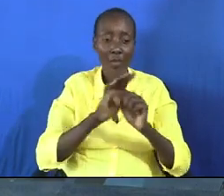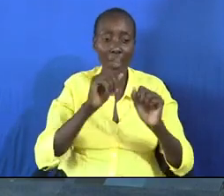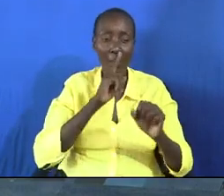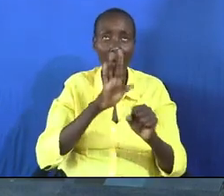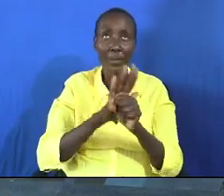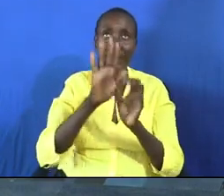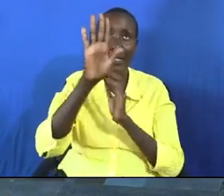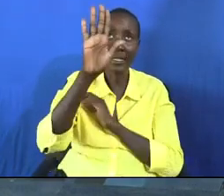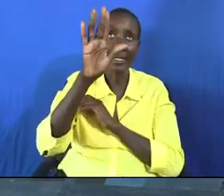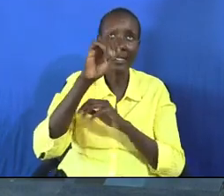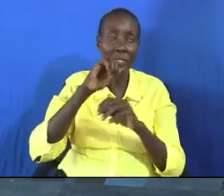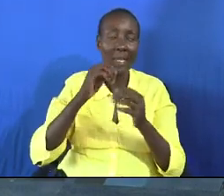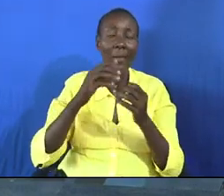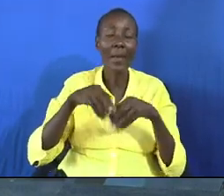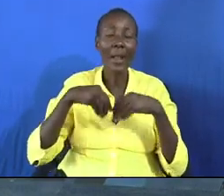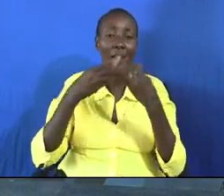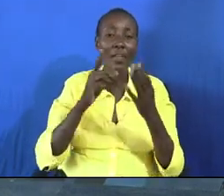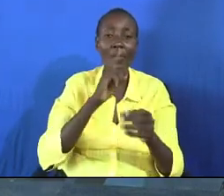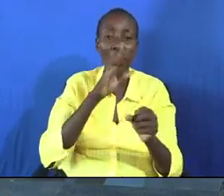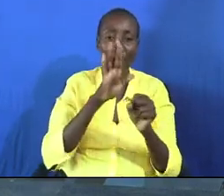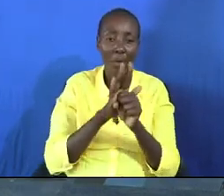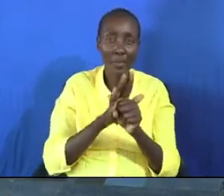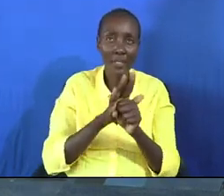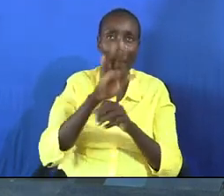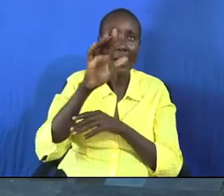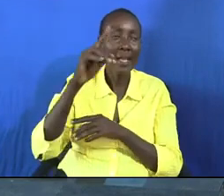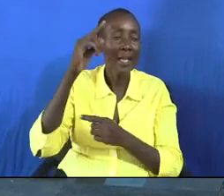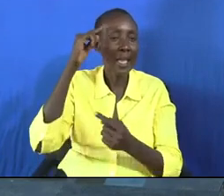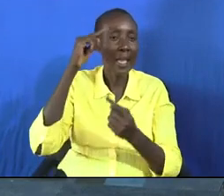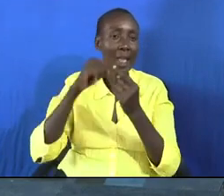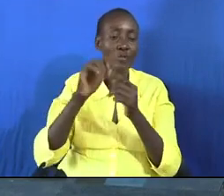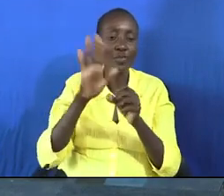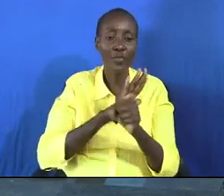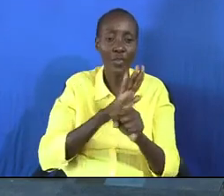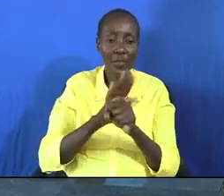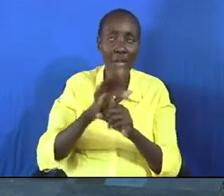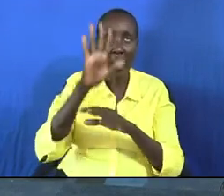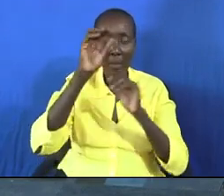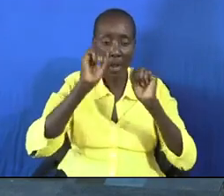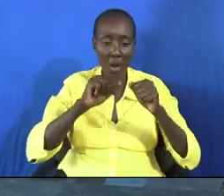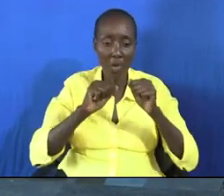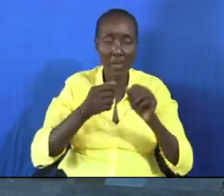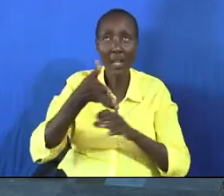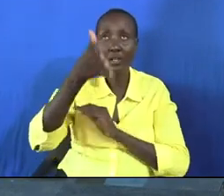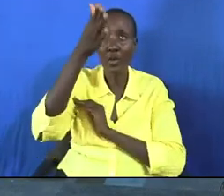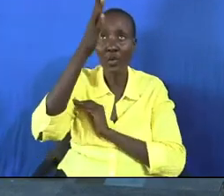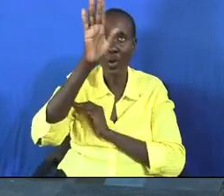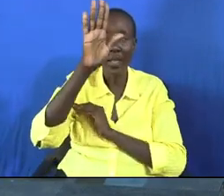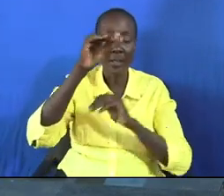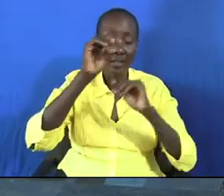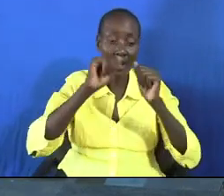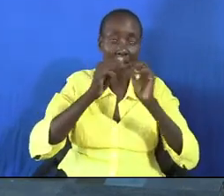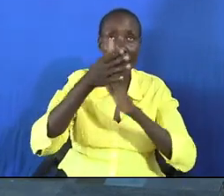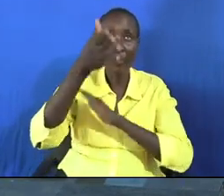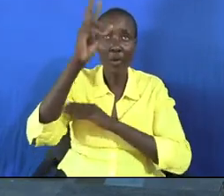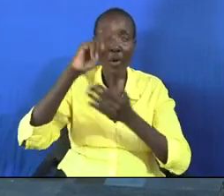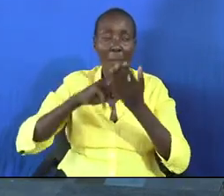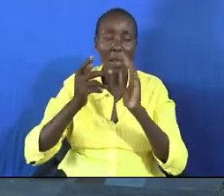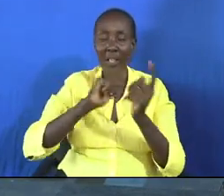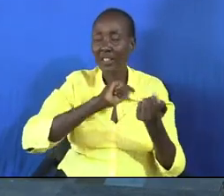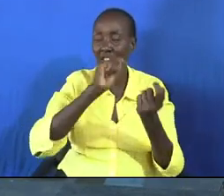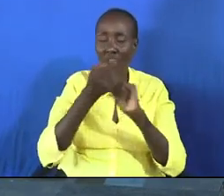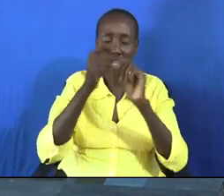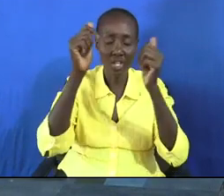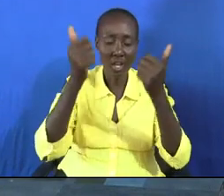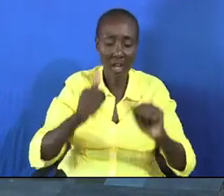us promises, he gives them to us as a covenant God. And when it's a covenant God, he does not